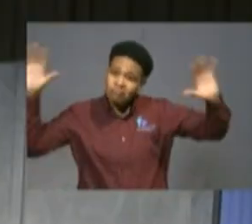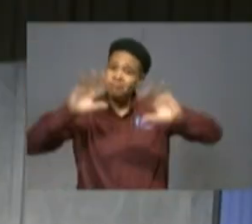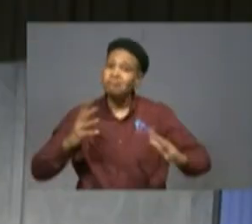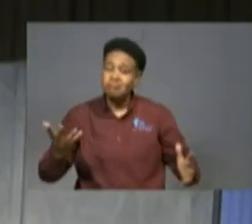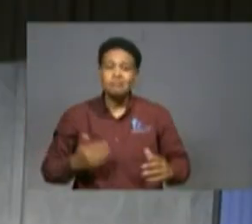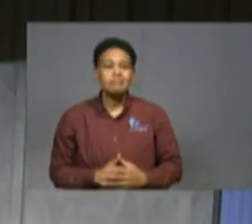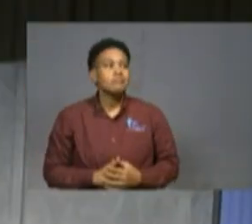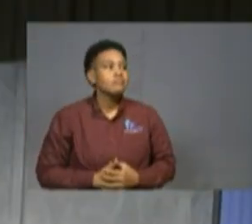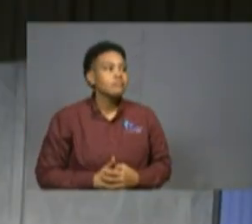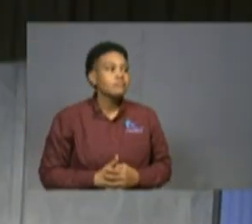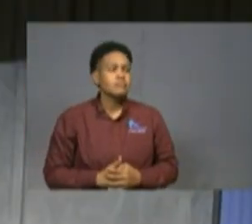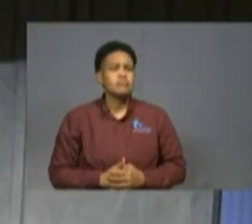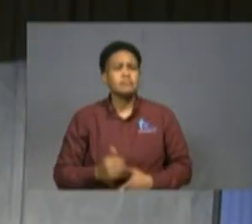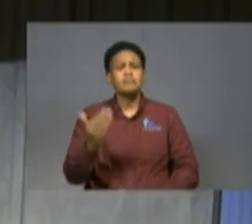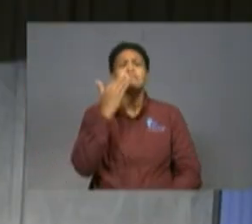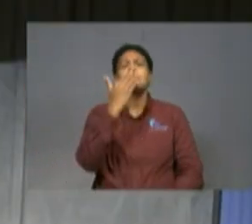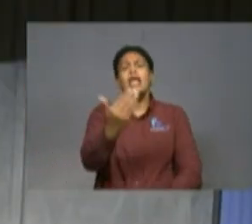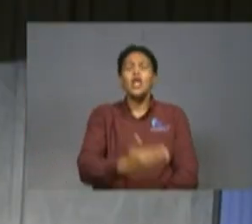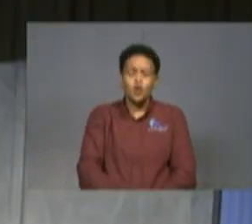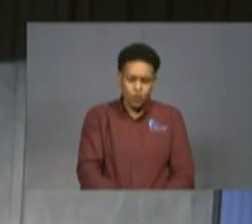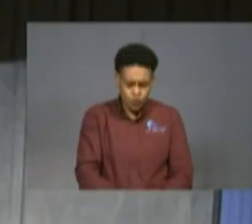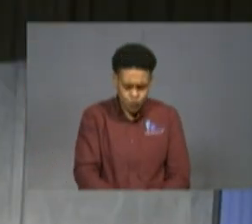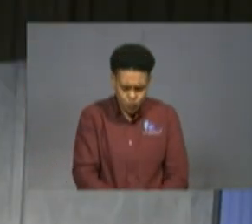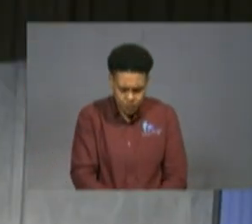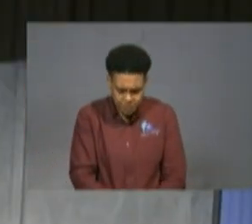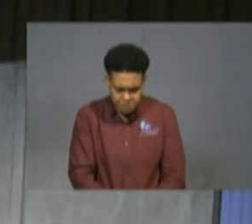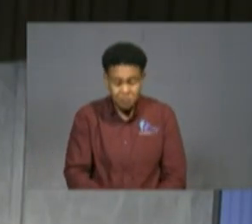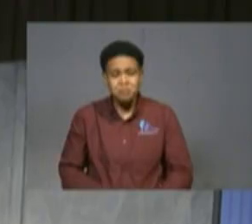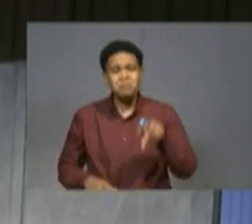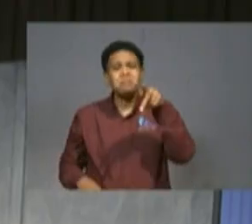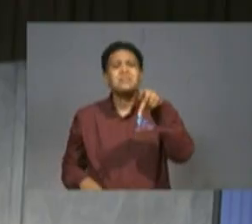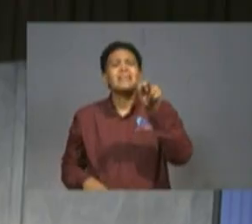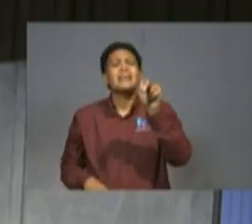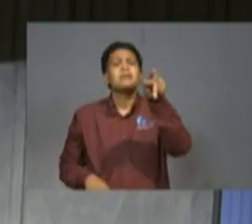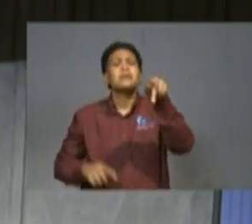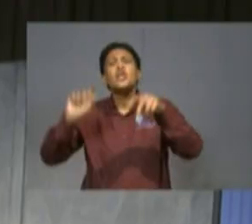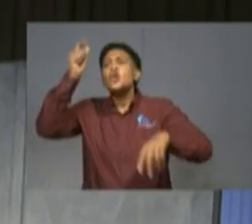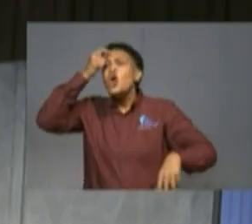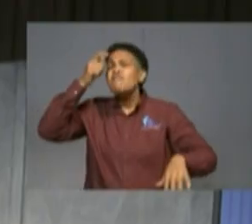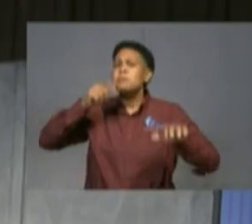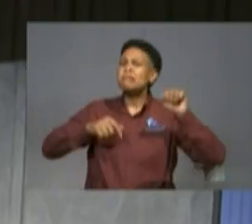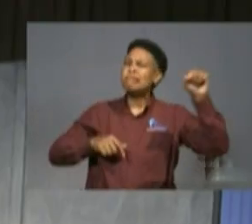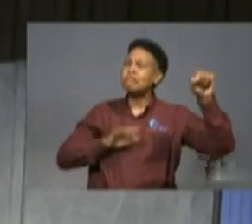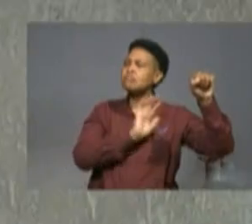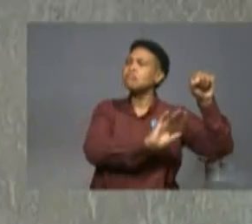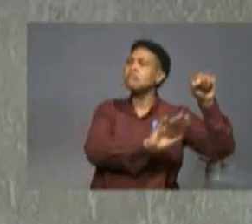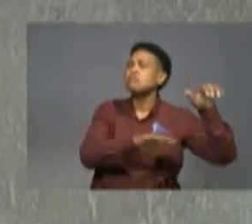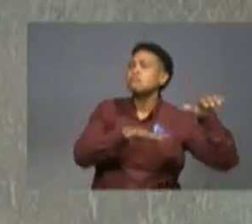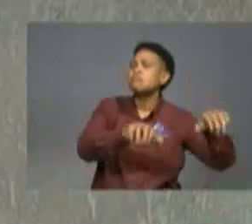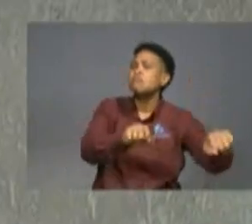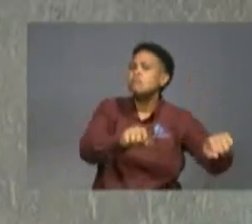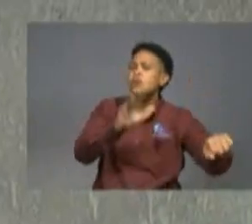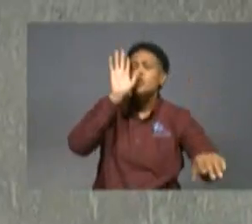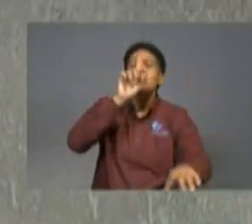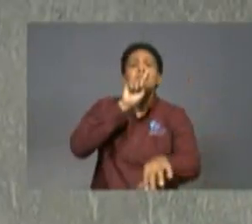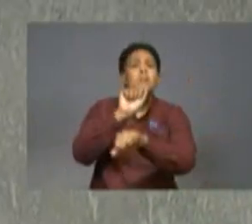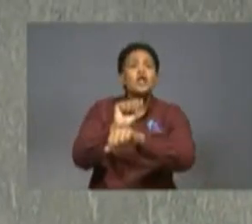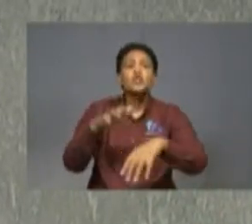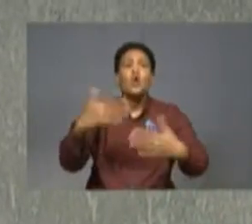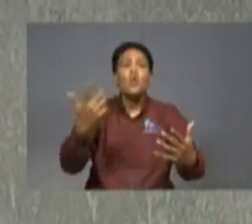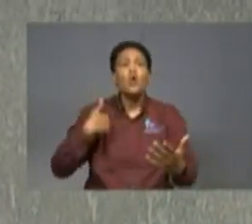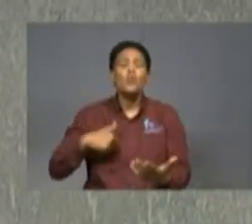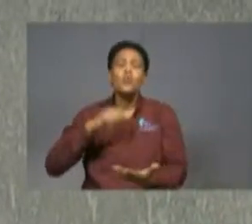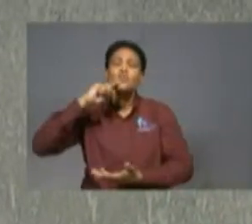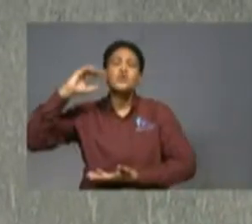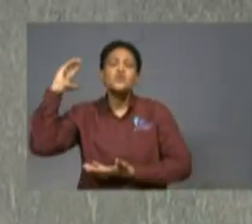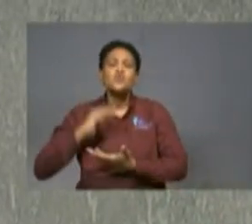Thank you very much. The People's National Party government is one that will ensure that we